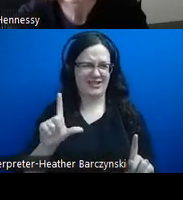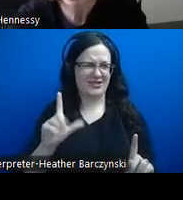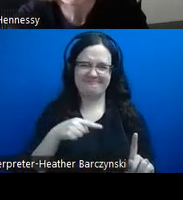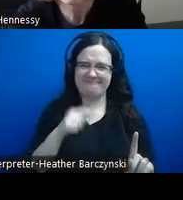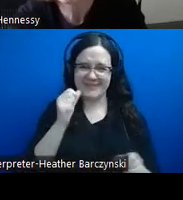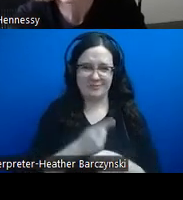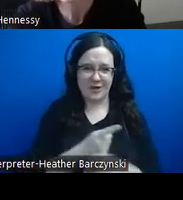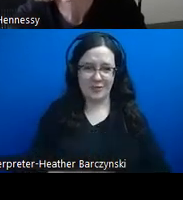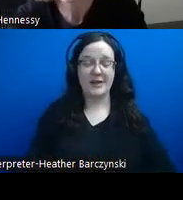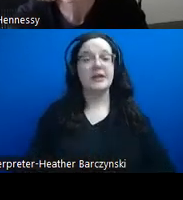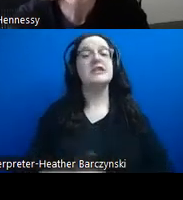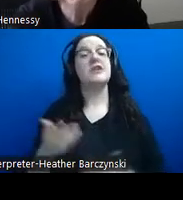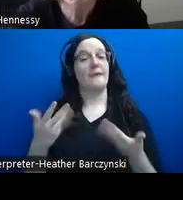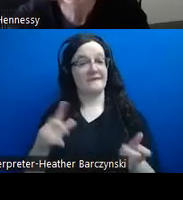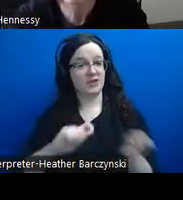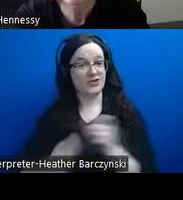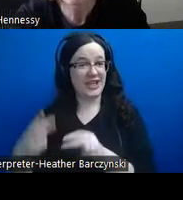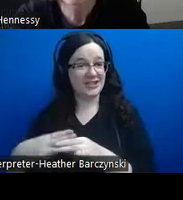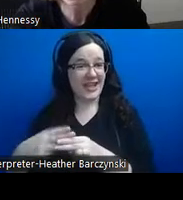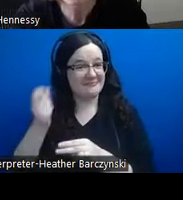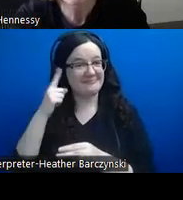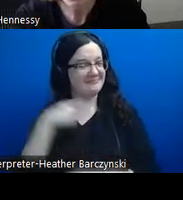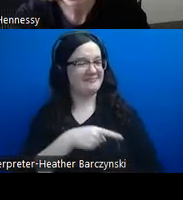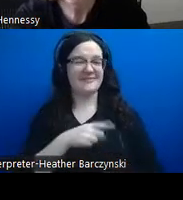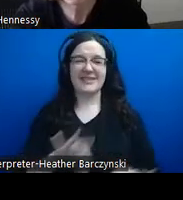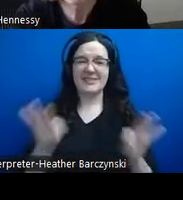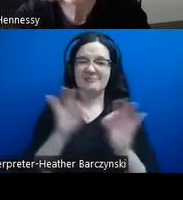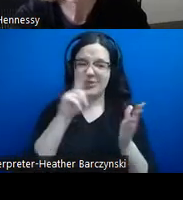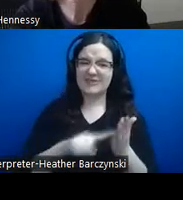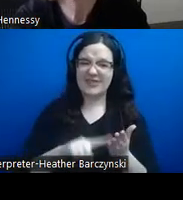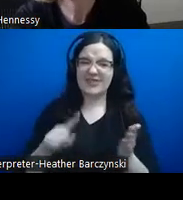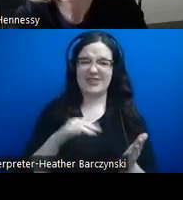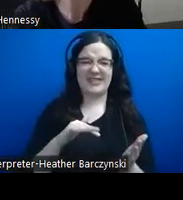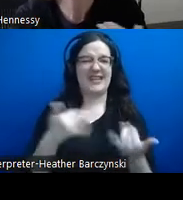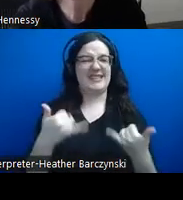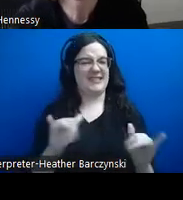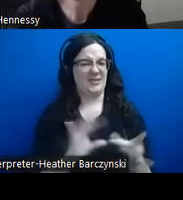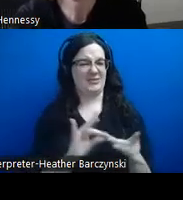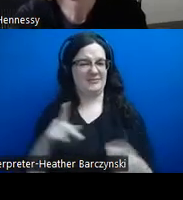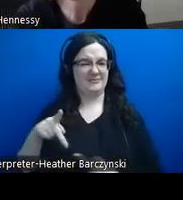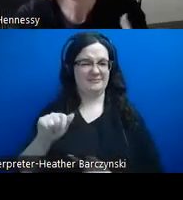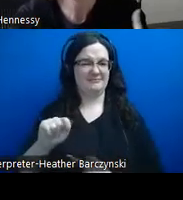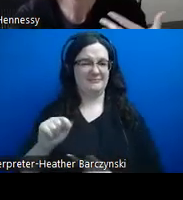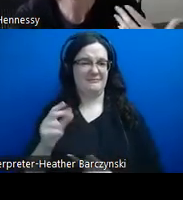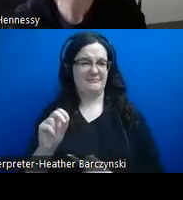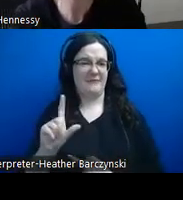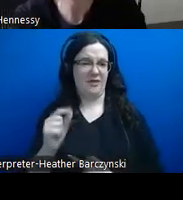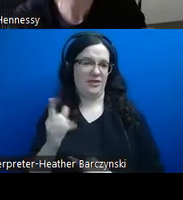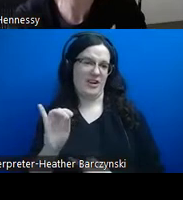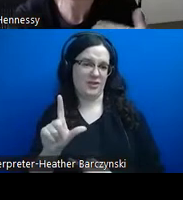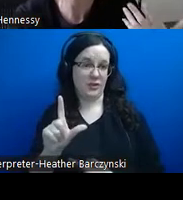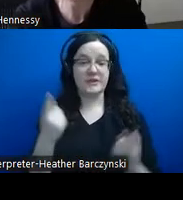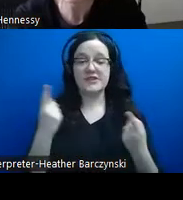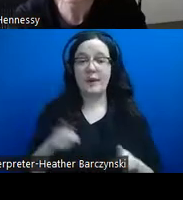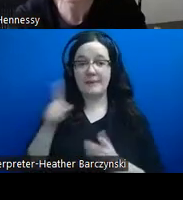of the term pathological gambling in important research studies. So in this presentation, when the research study I am presenting uses a term,